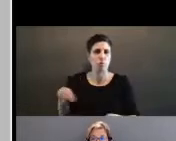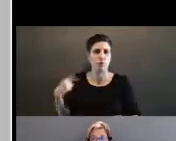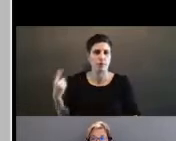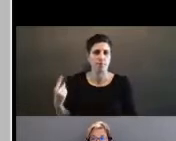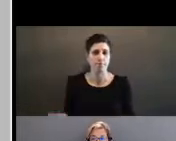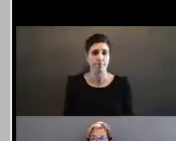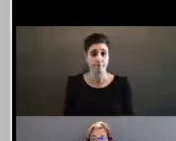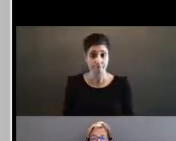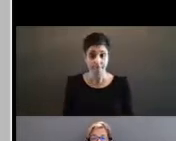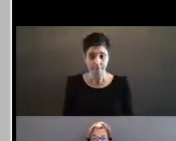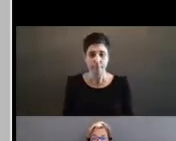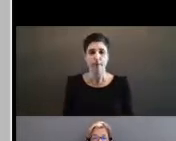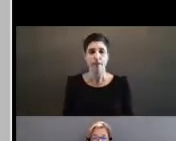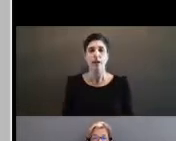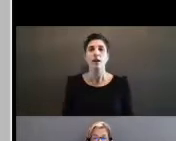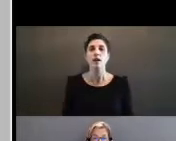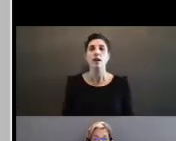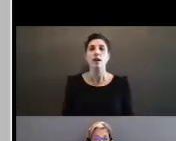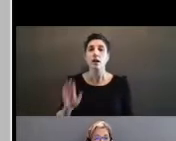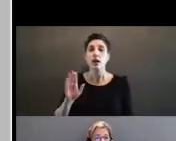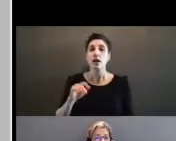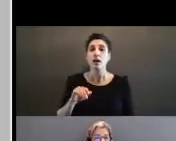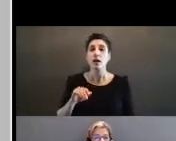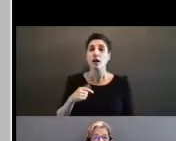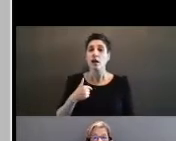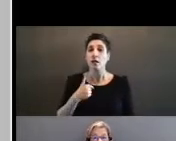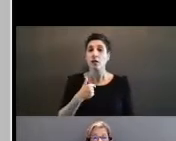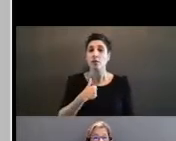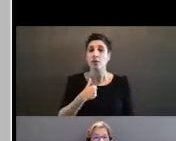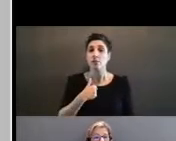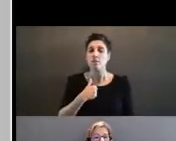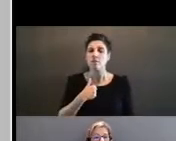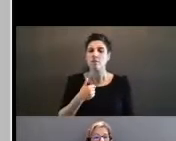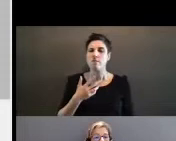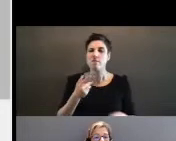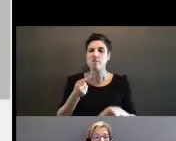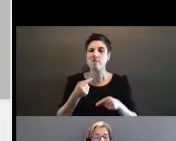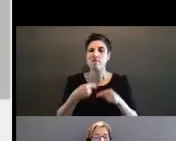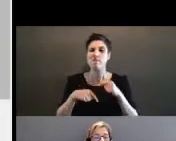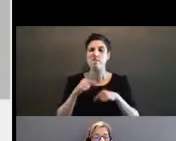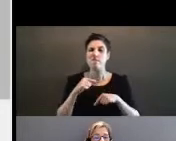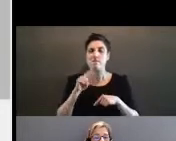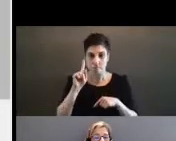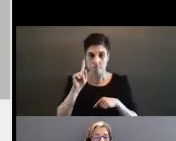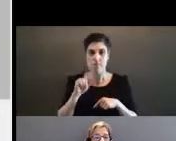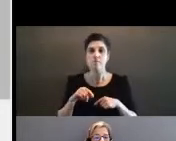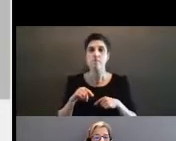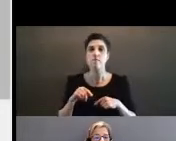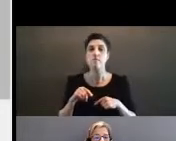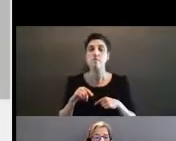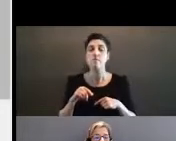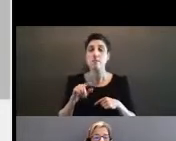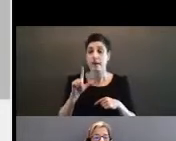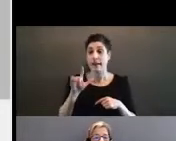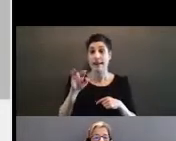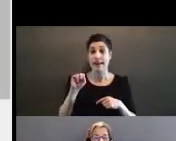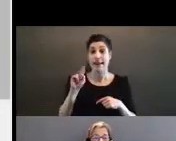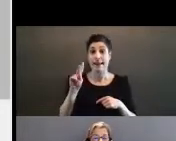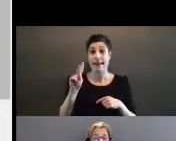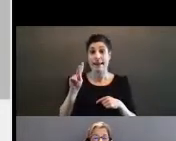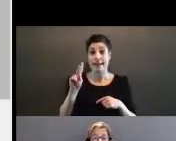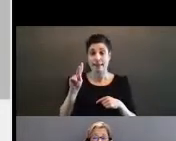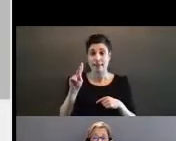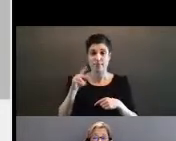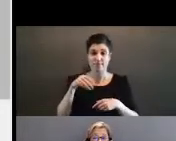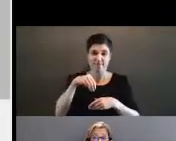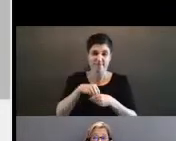So the link that I had sent, sorry, I'll go back over here. The link that is in the slides and is